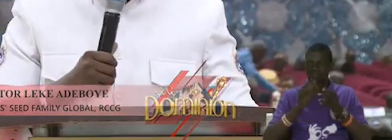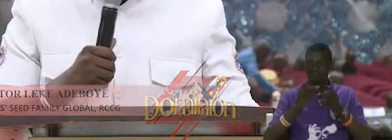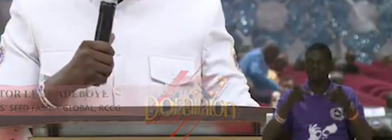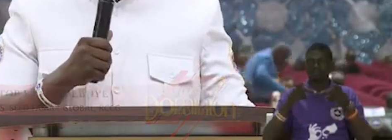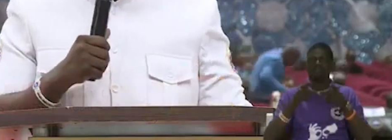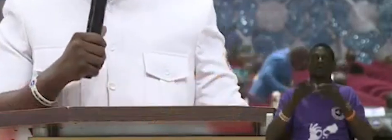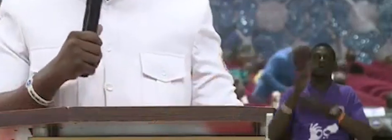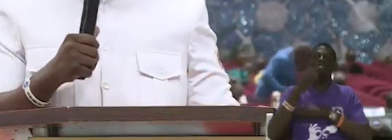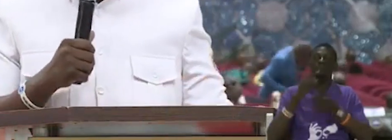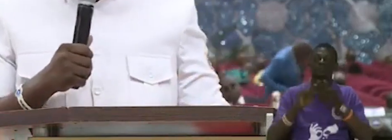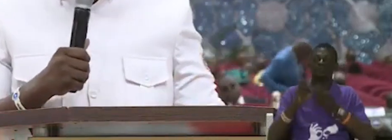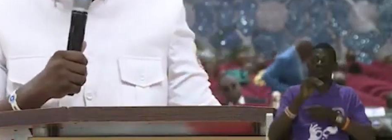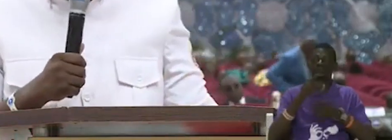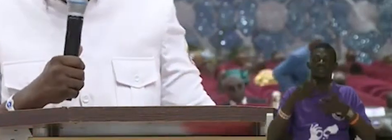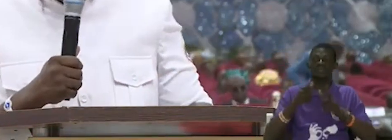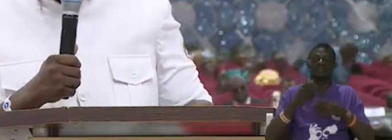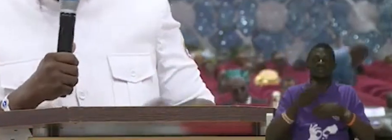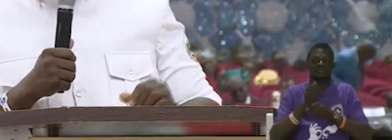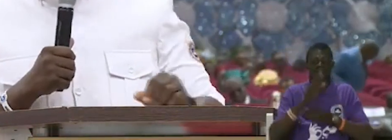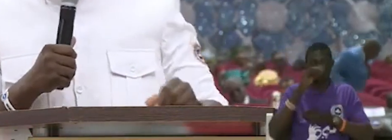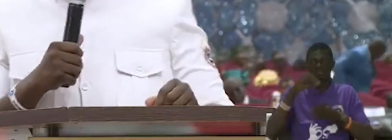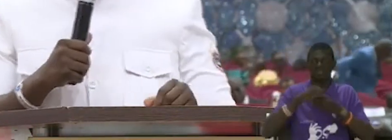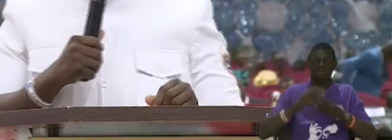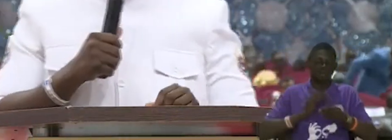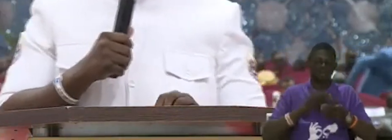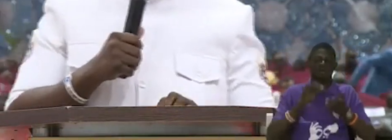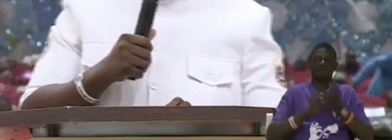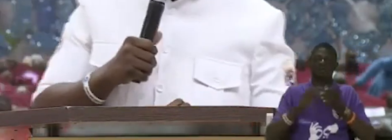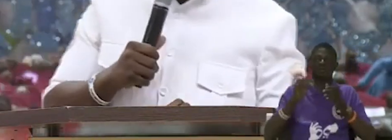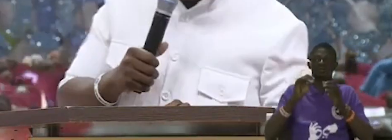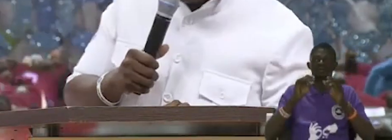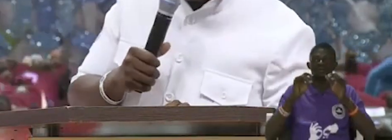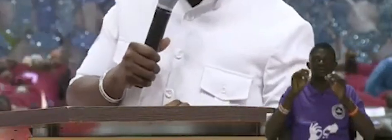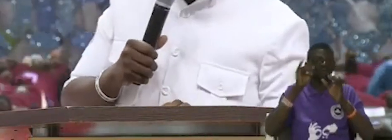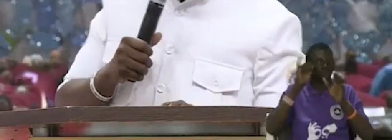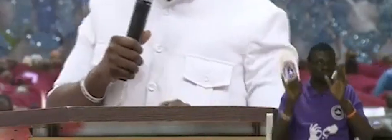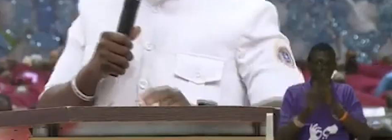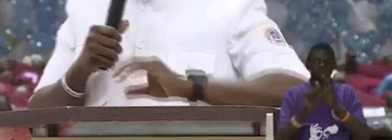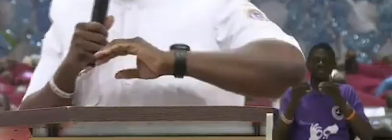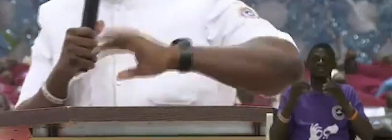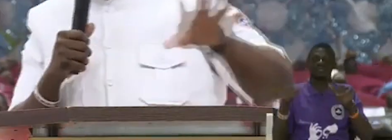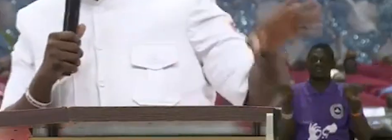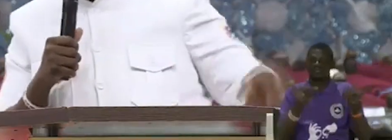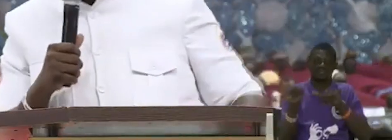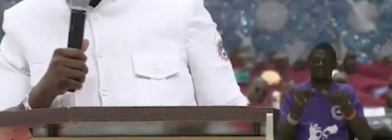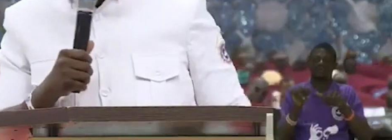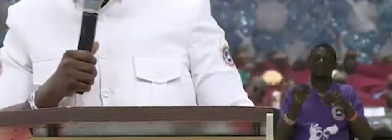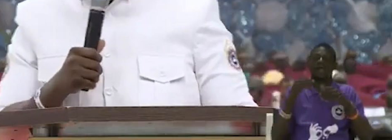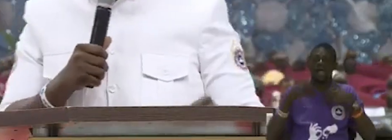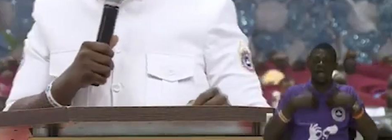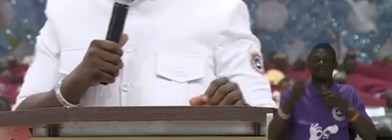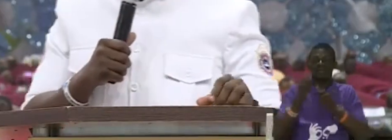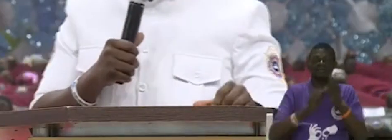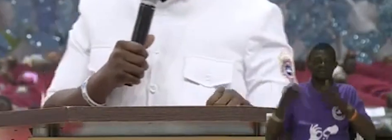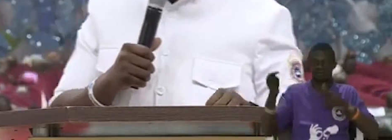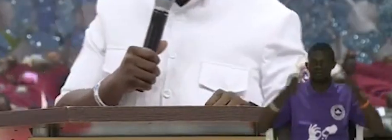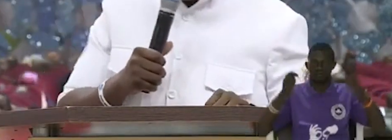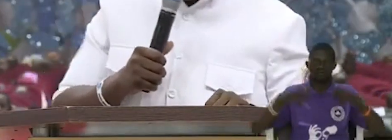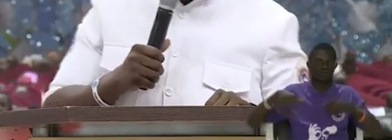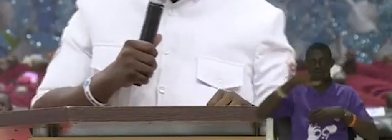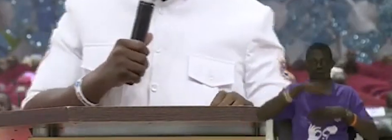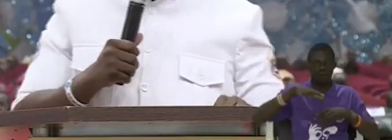And God said, let us make man in our own image after our likeness, and let him have dominion over everything. The version I'm